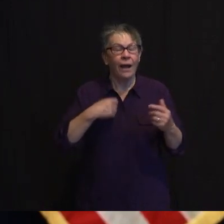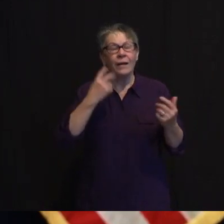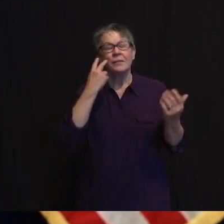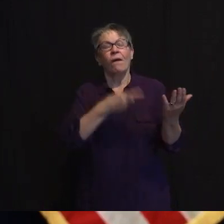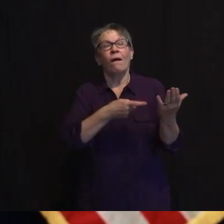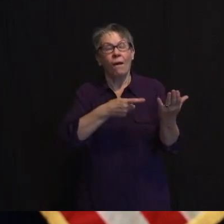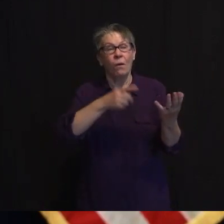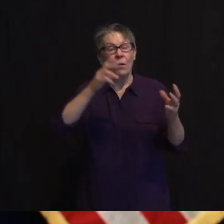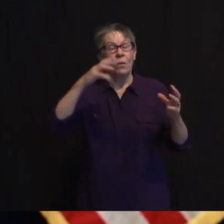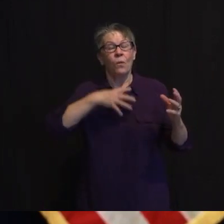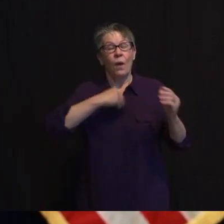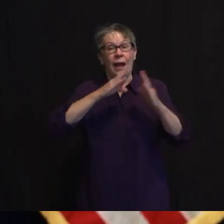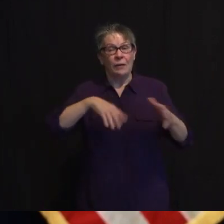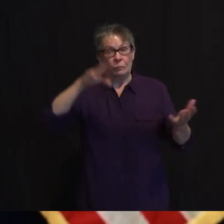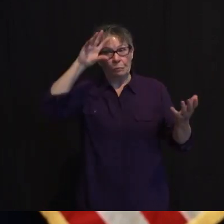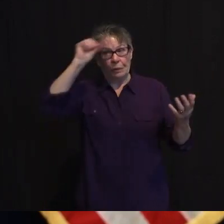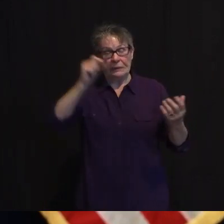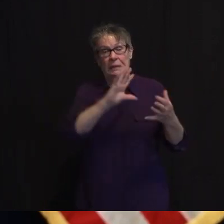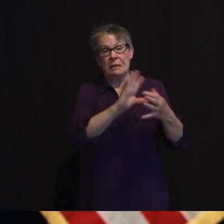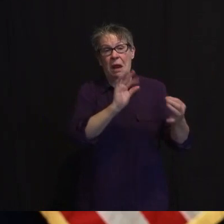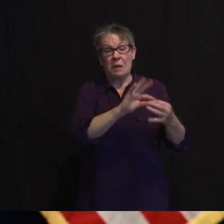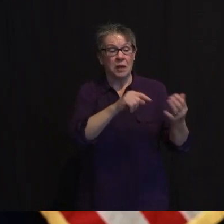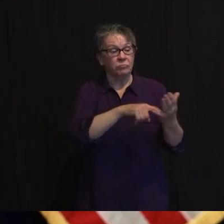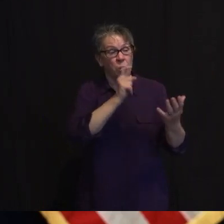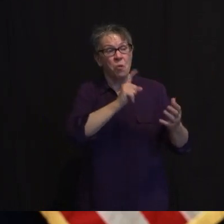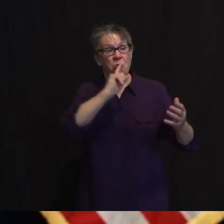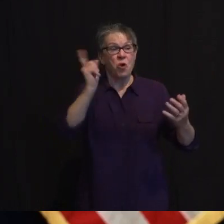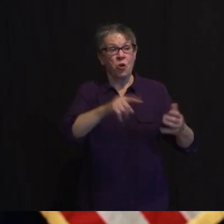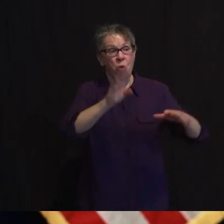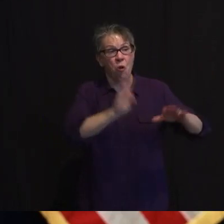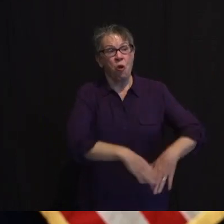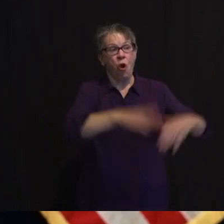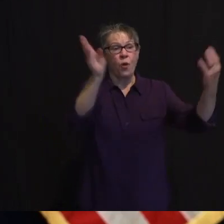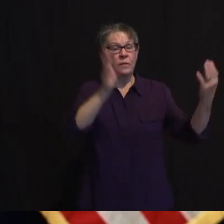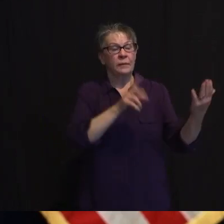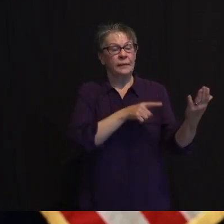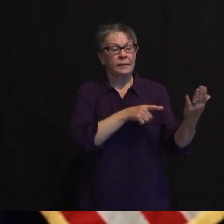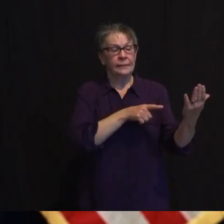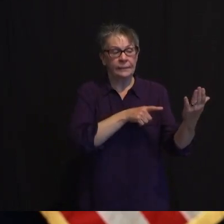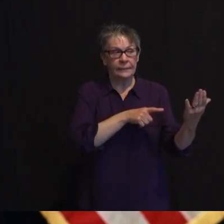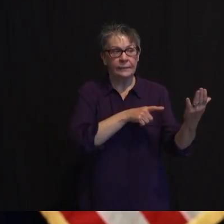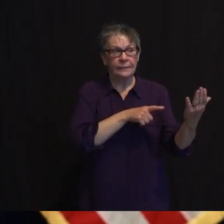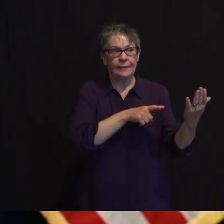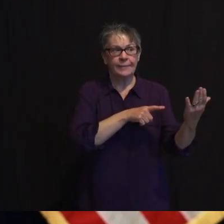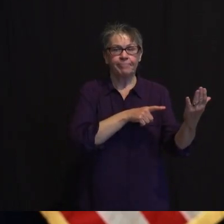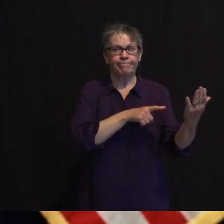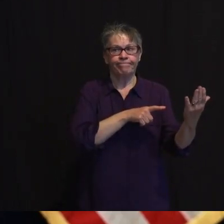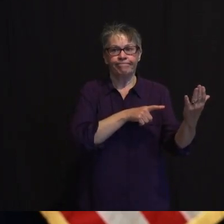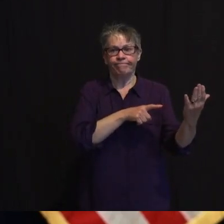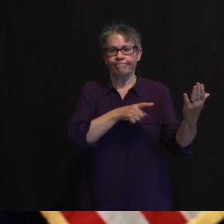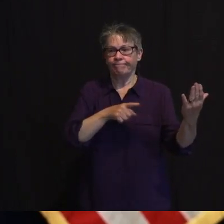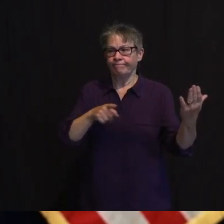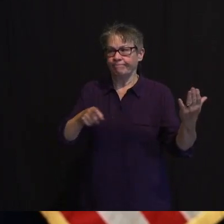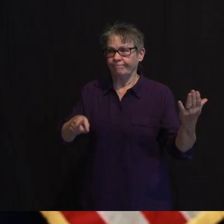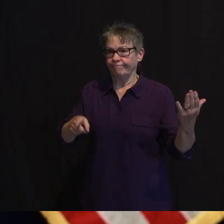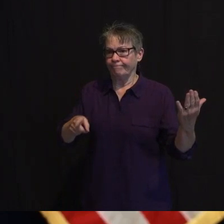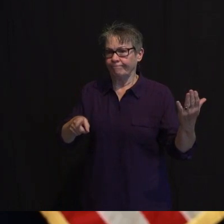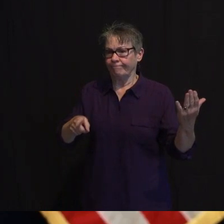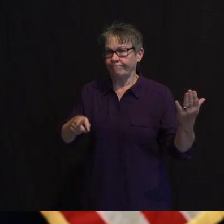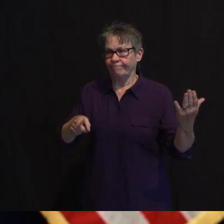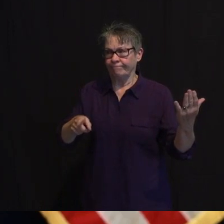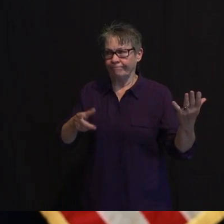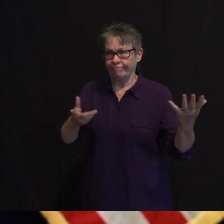there based on the facts, based on the data, based on the science. We've got to get there together. I have the great responsibility of being the